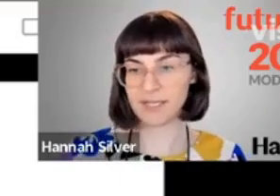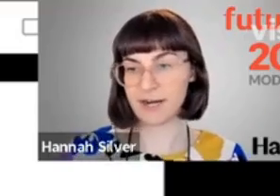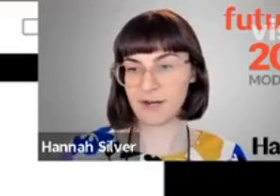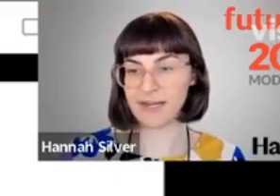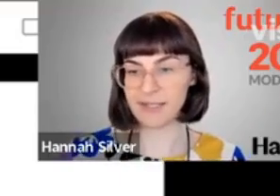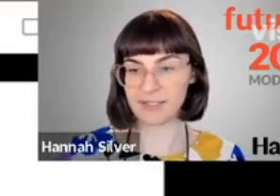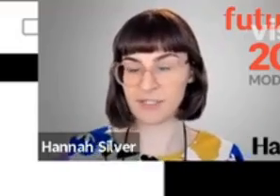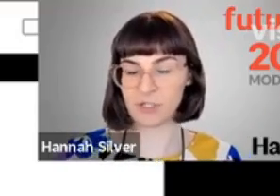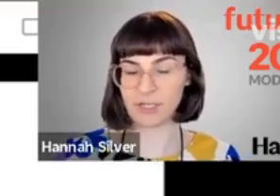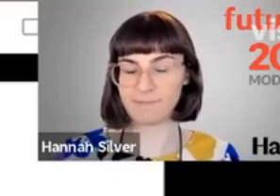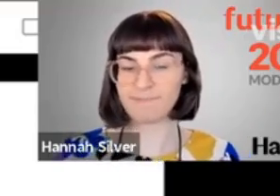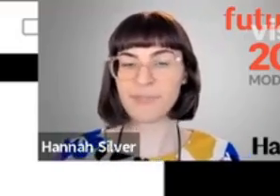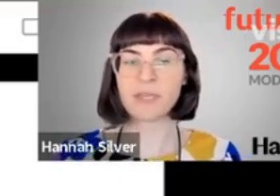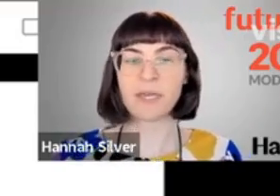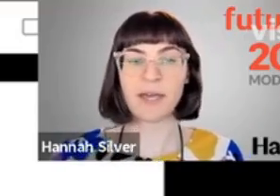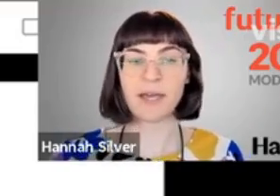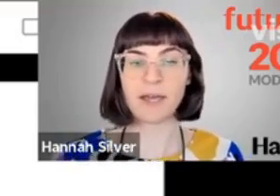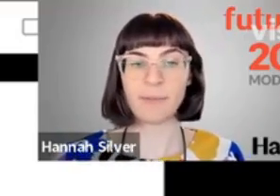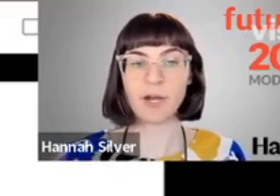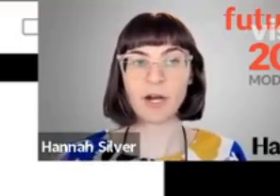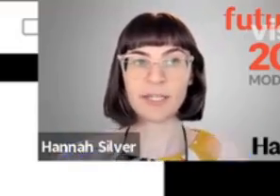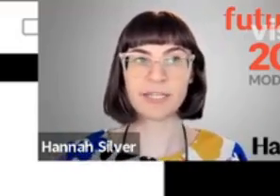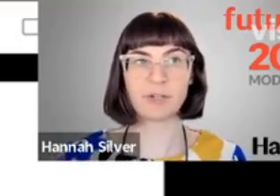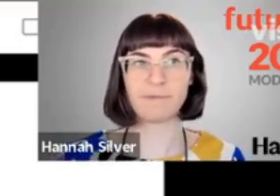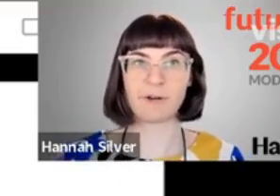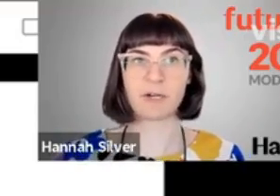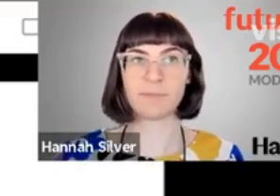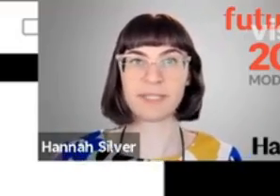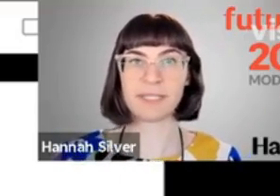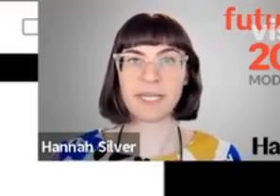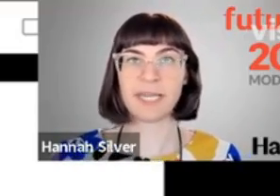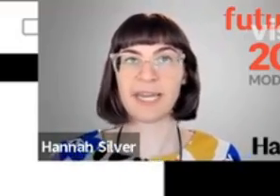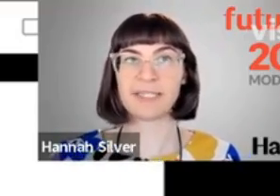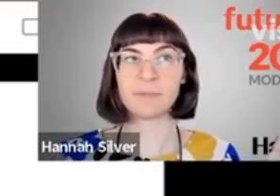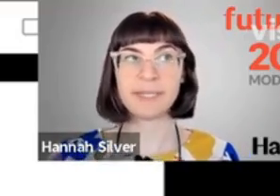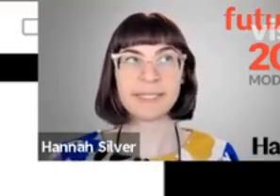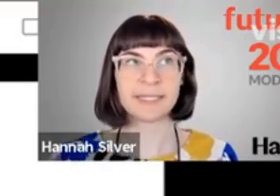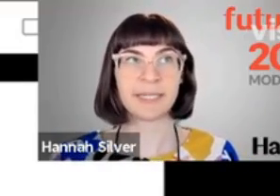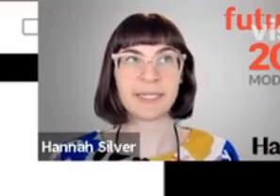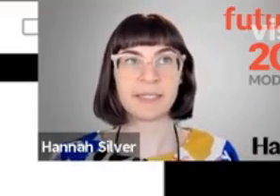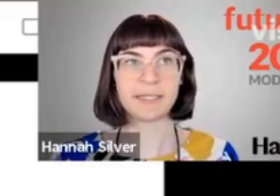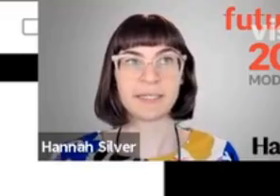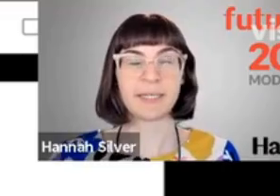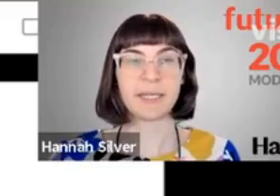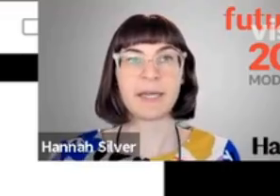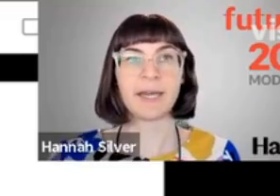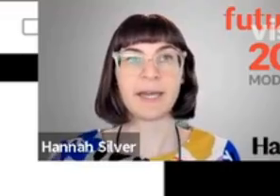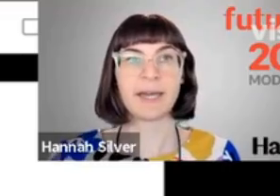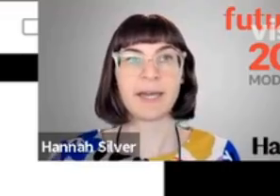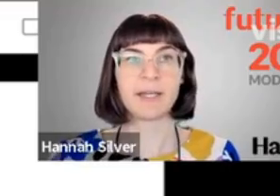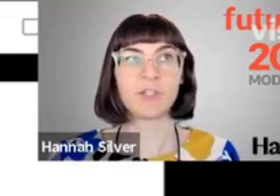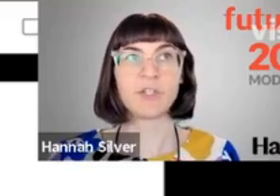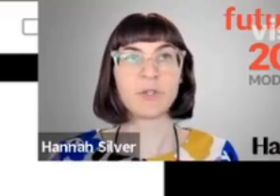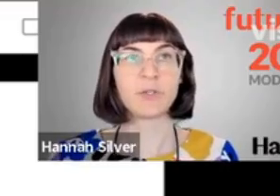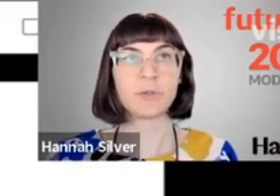an higher ed institution. Architecture firms as businesses do